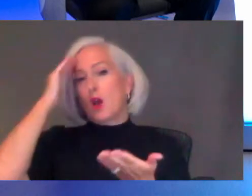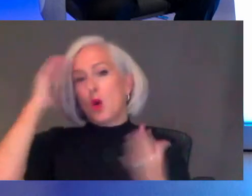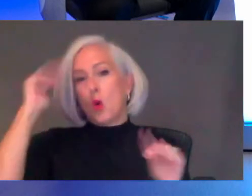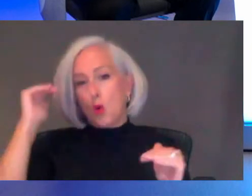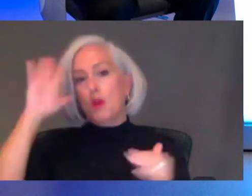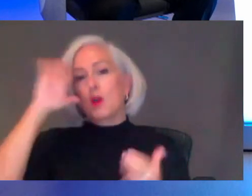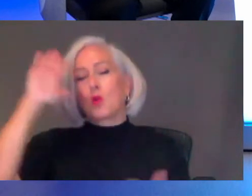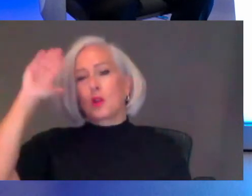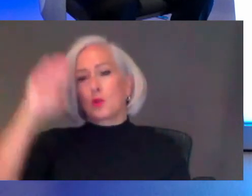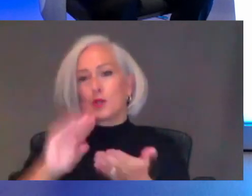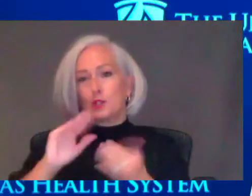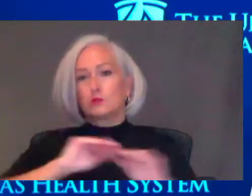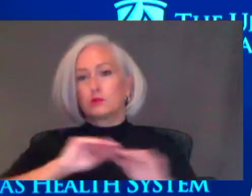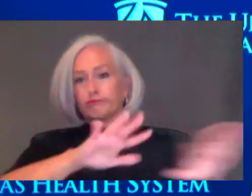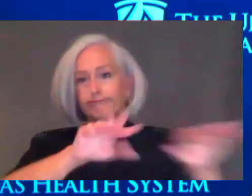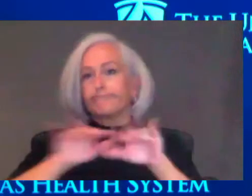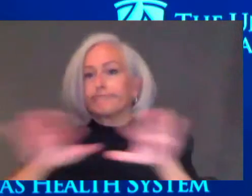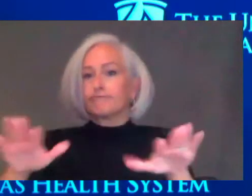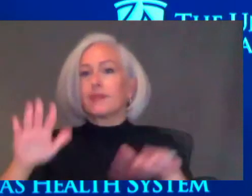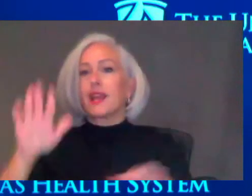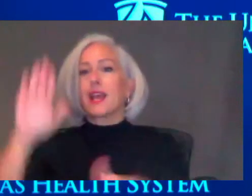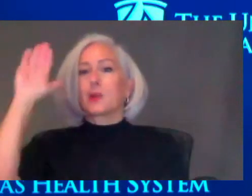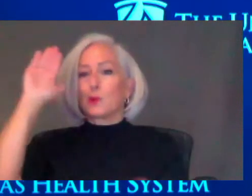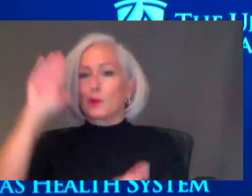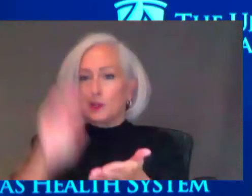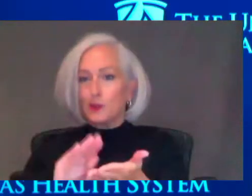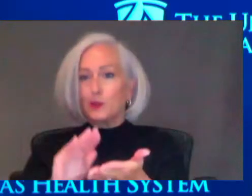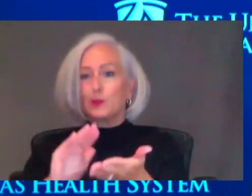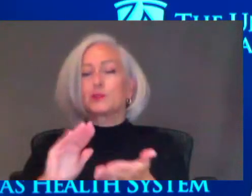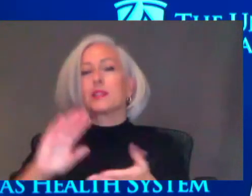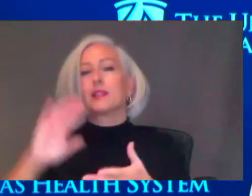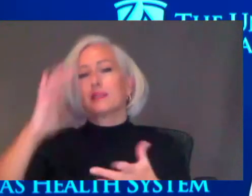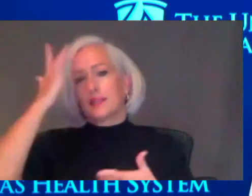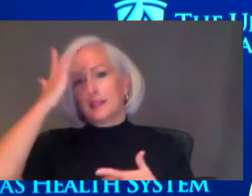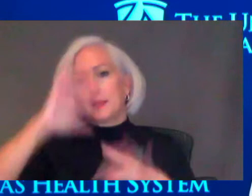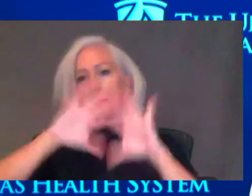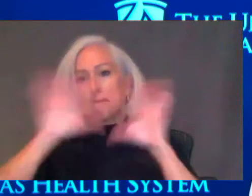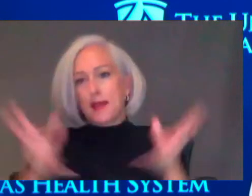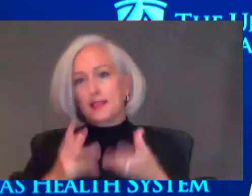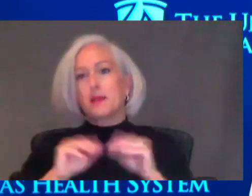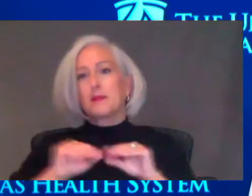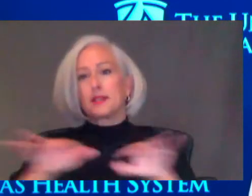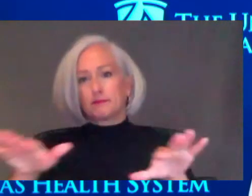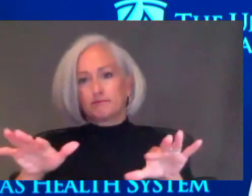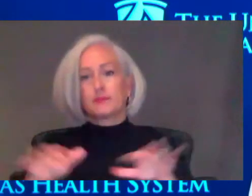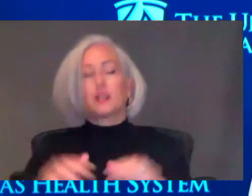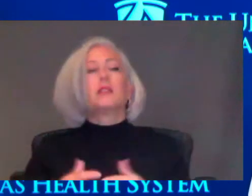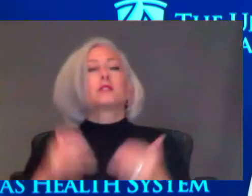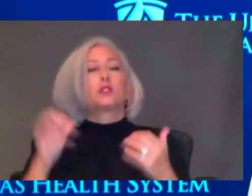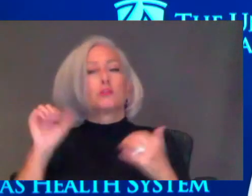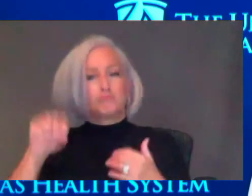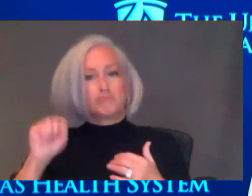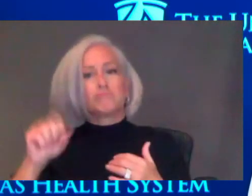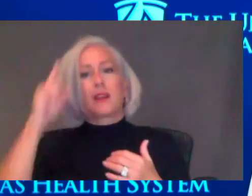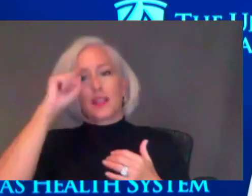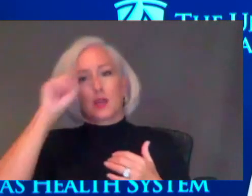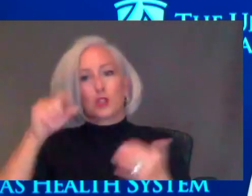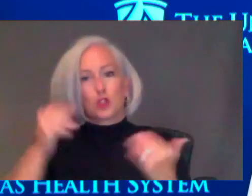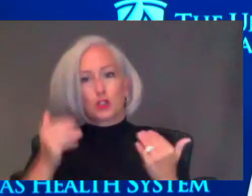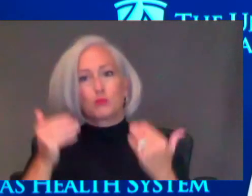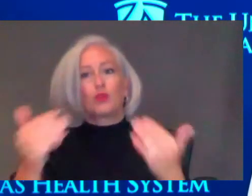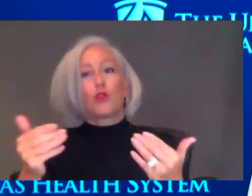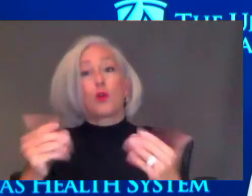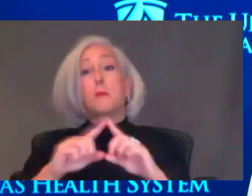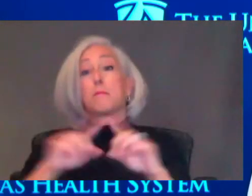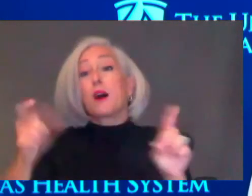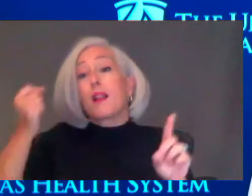between when the data comes in and when they give an EUA, that I bet it does come out before Thanksgiving, and I bet there will be one. I think what